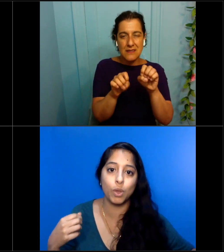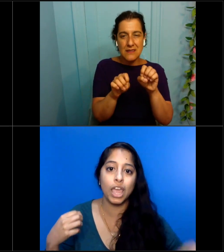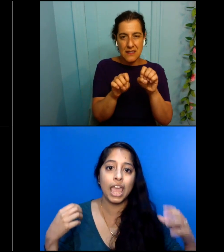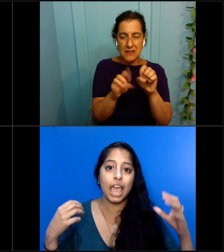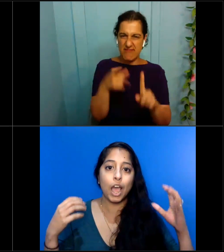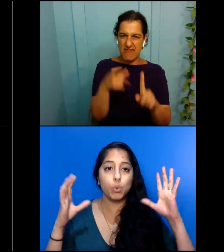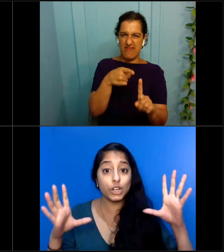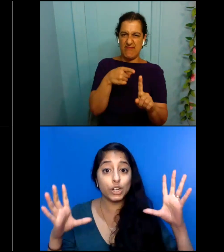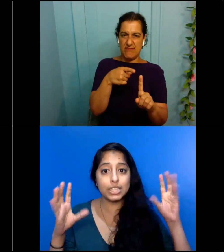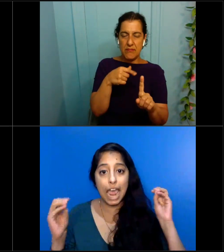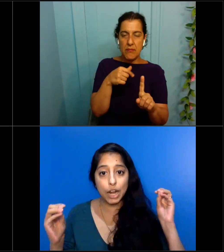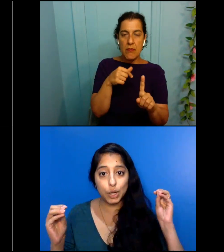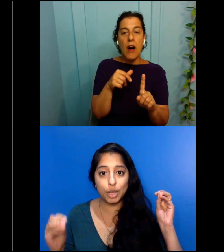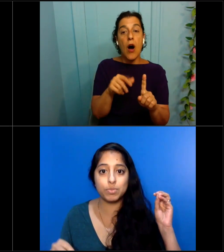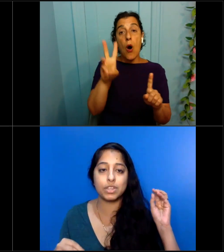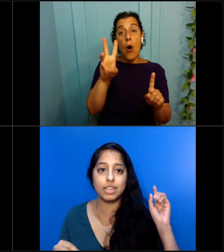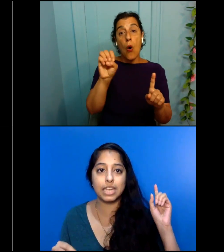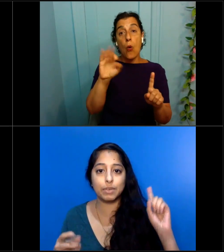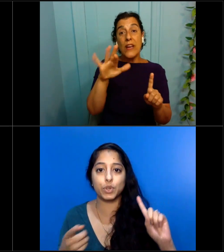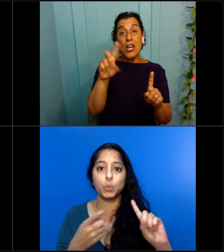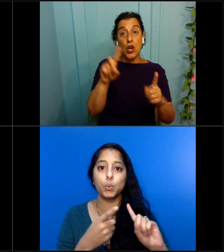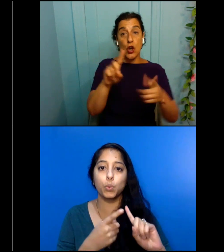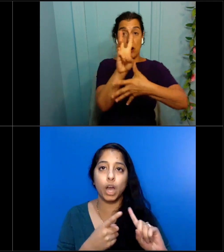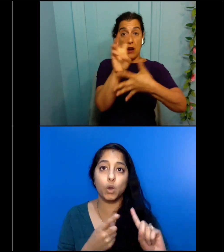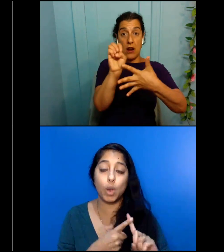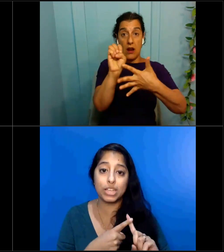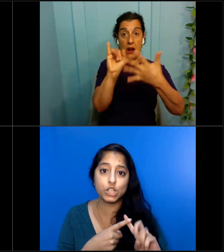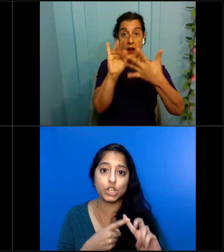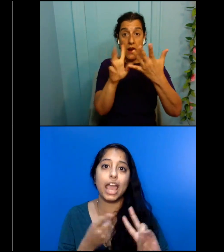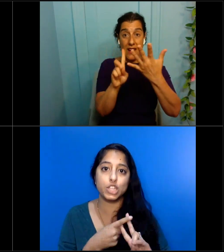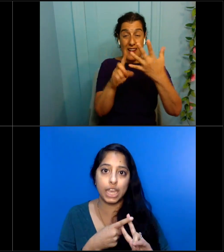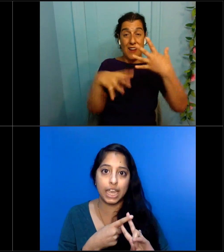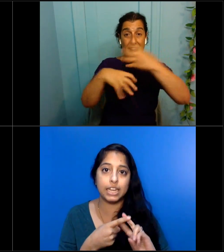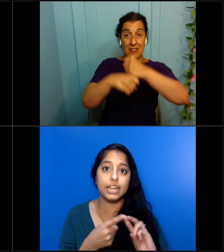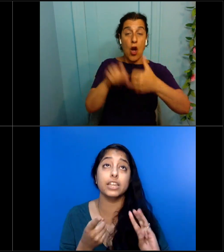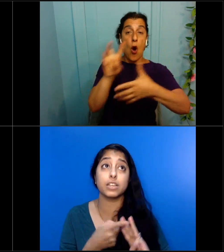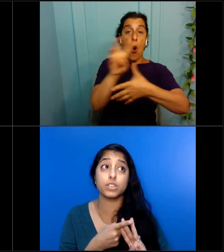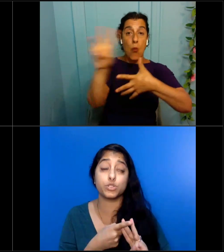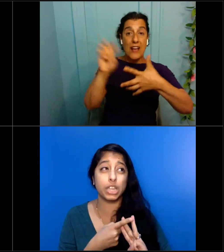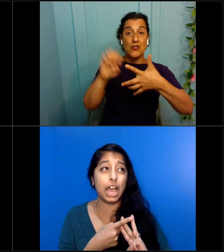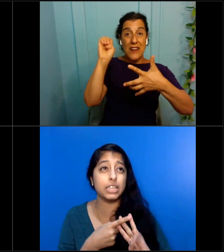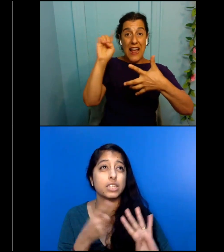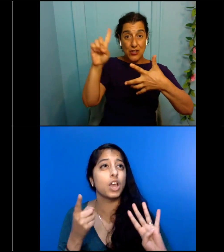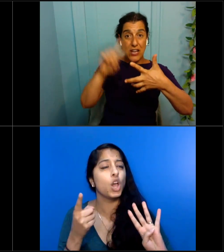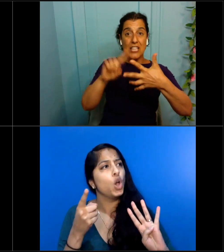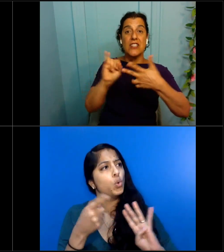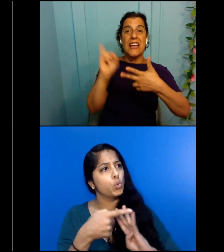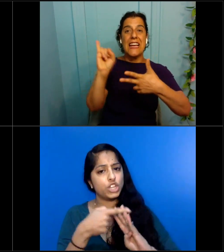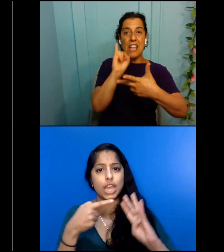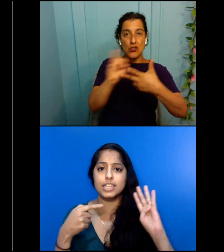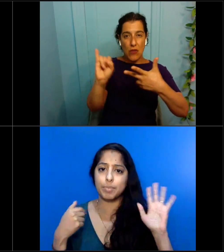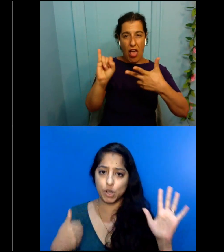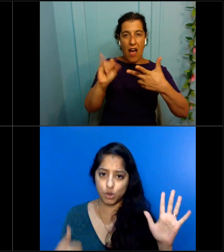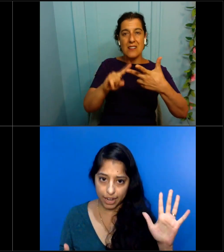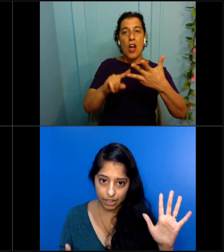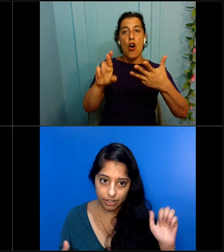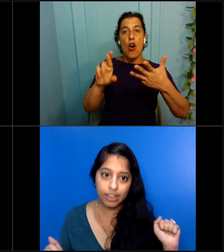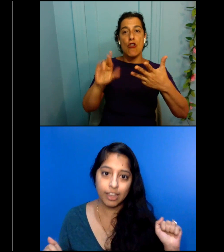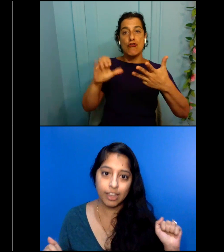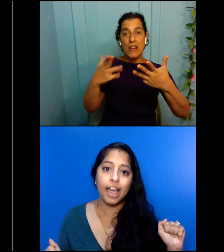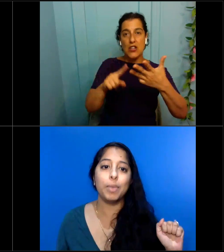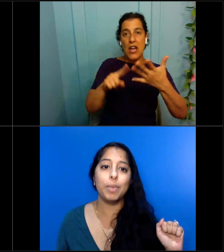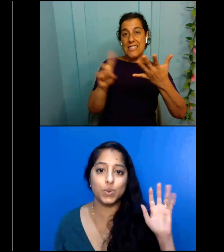particularly. So WEIRD is an acronym standing for Western, Educated, Industrialized, Rich, and